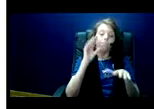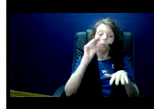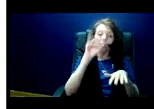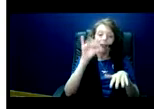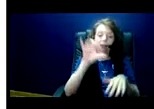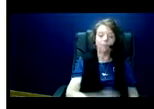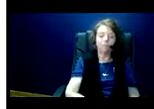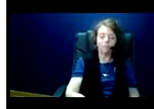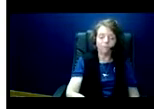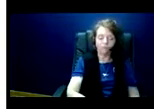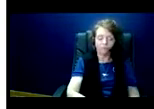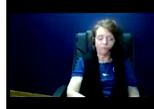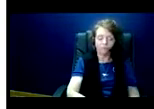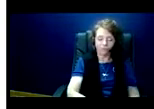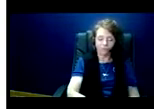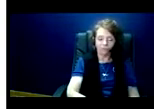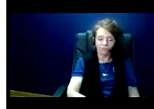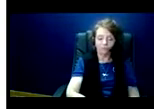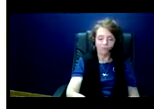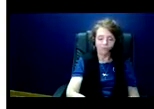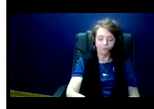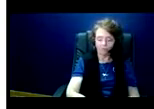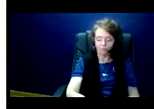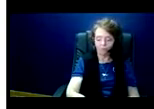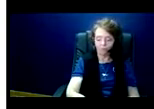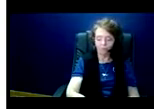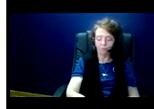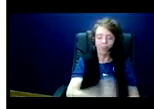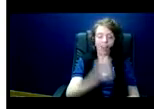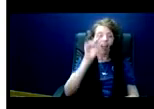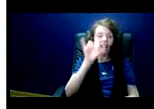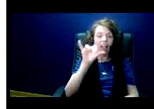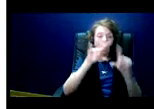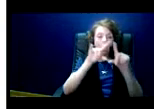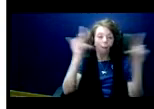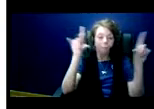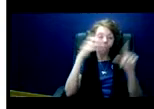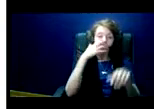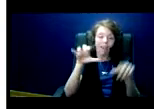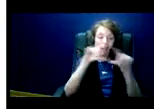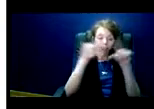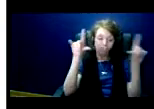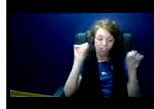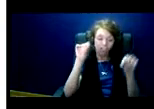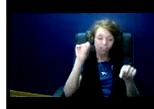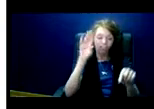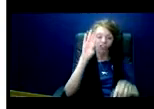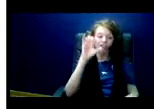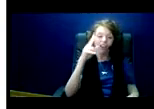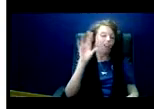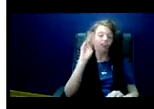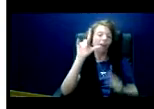Oh, Go. I want to do a mad check. Mad. A mad check. Like, yeah, sometimes you got to get that